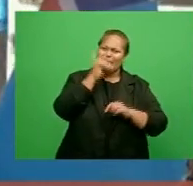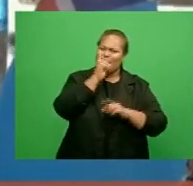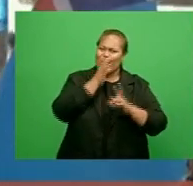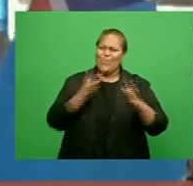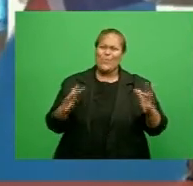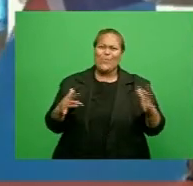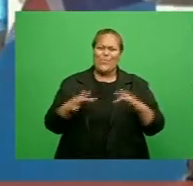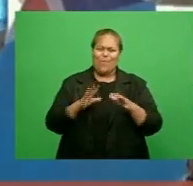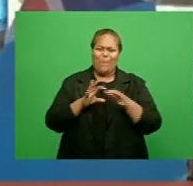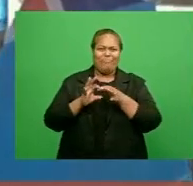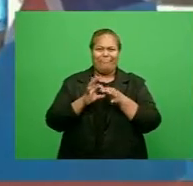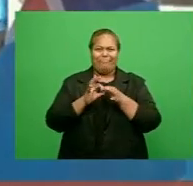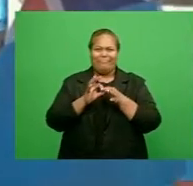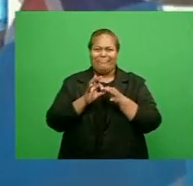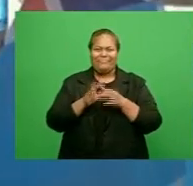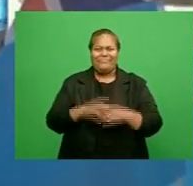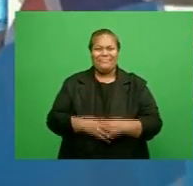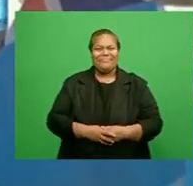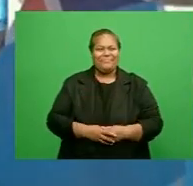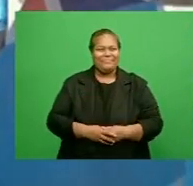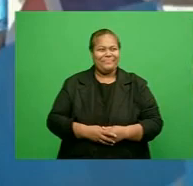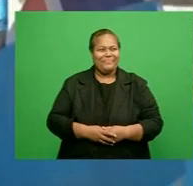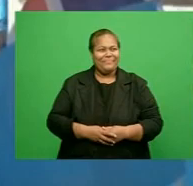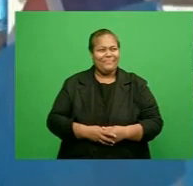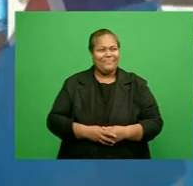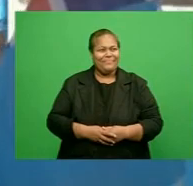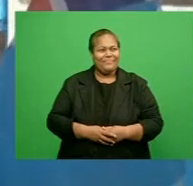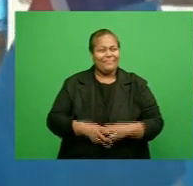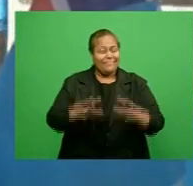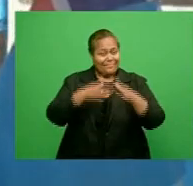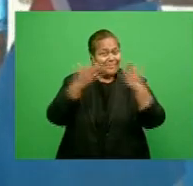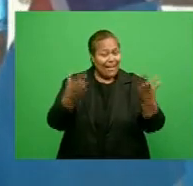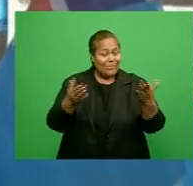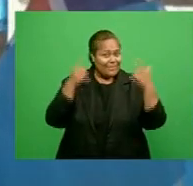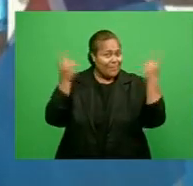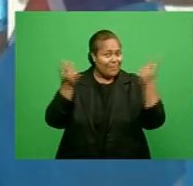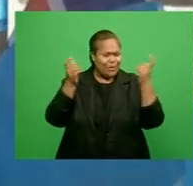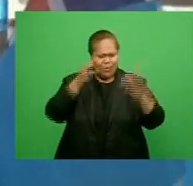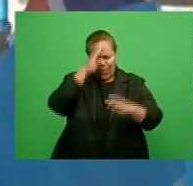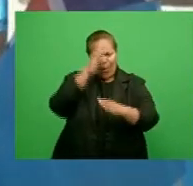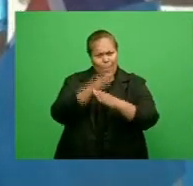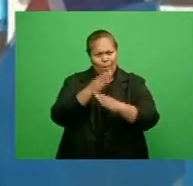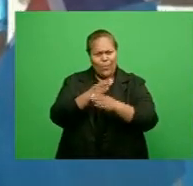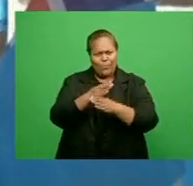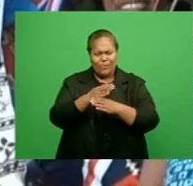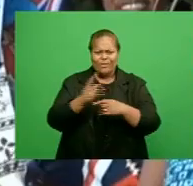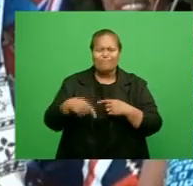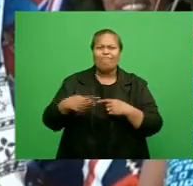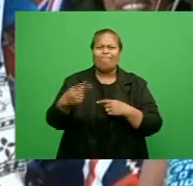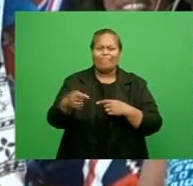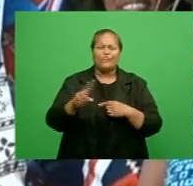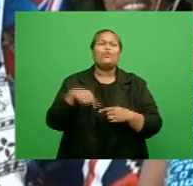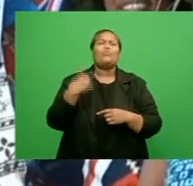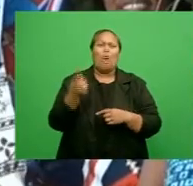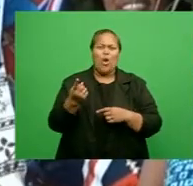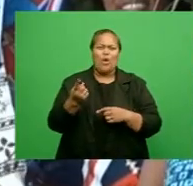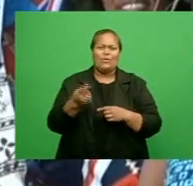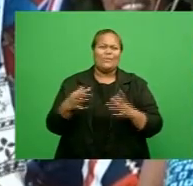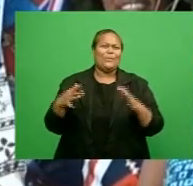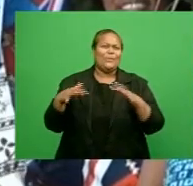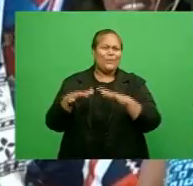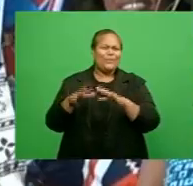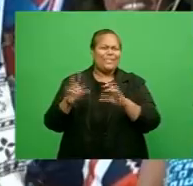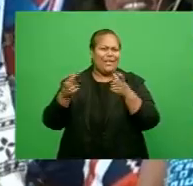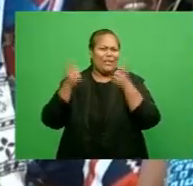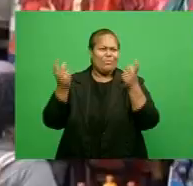race, no discussion, and hope to be at the Super Park tomorrow. Another vendor who decorated